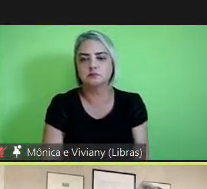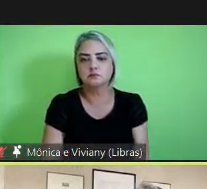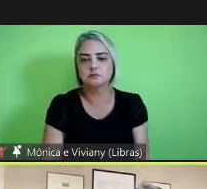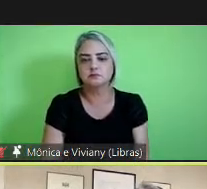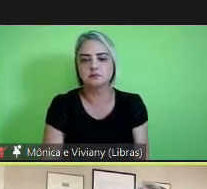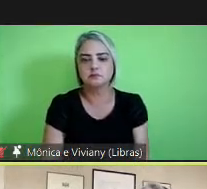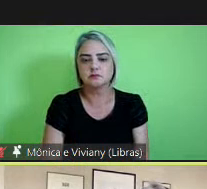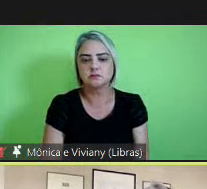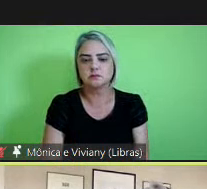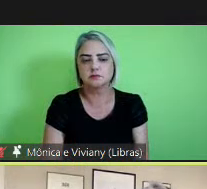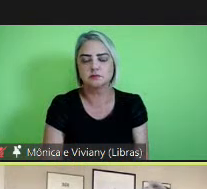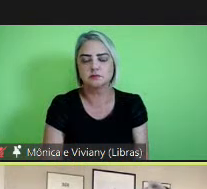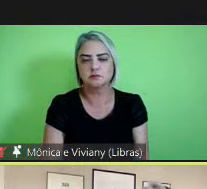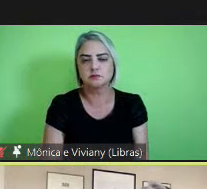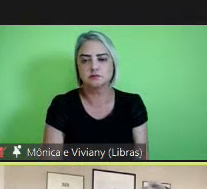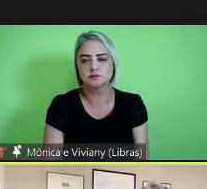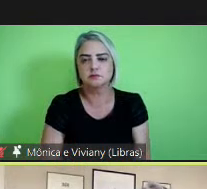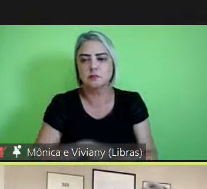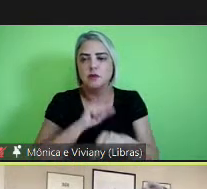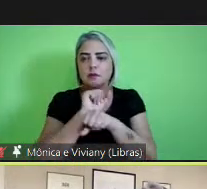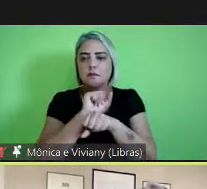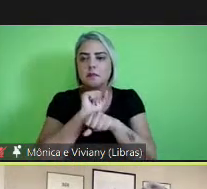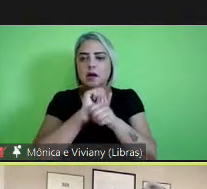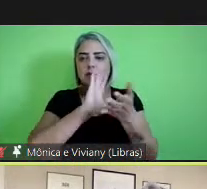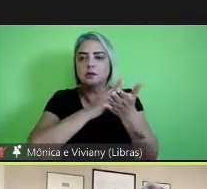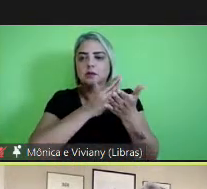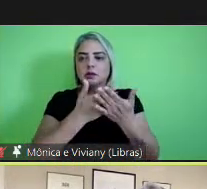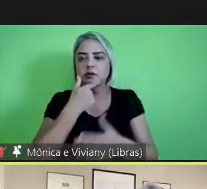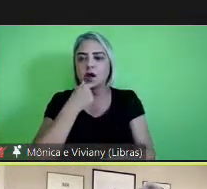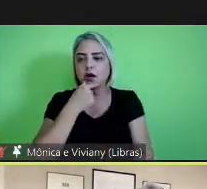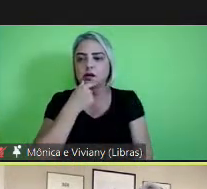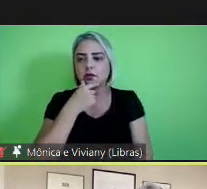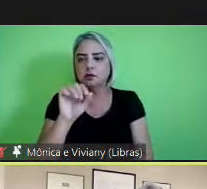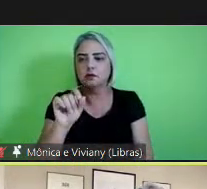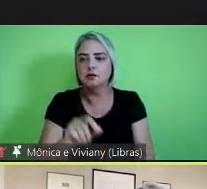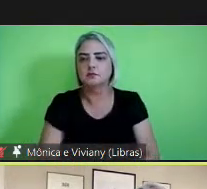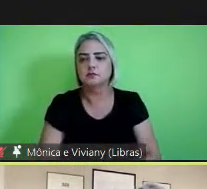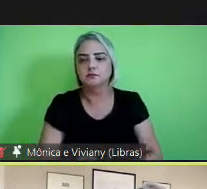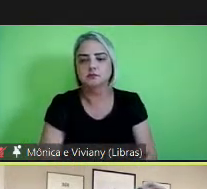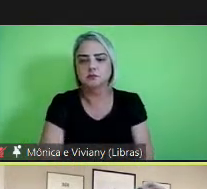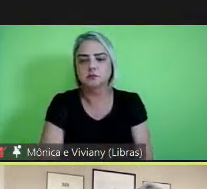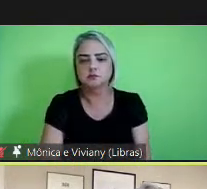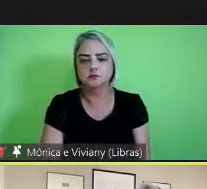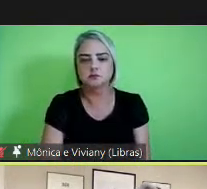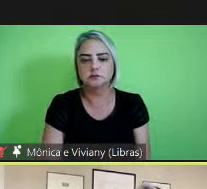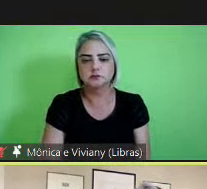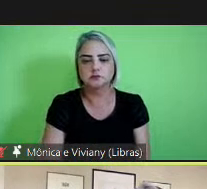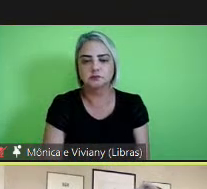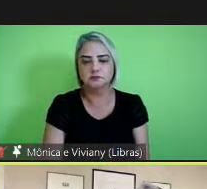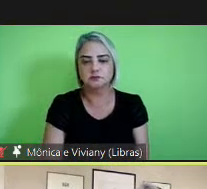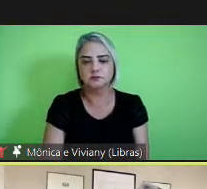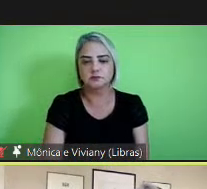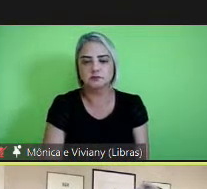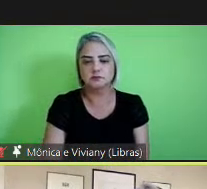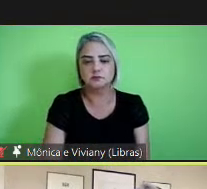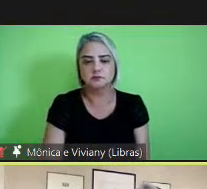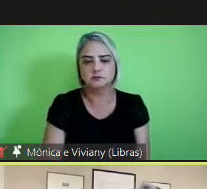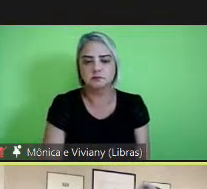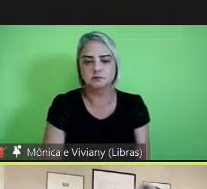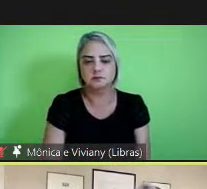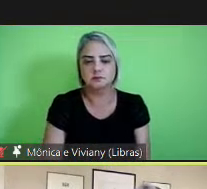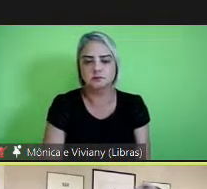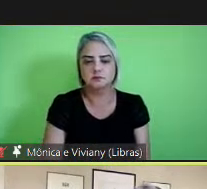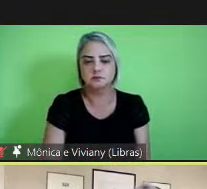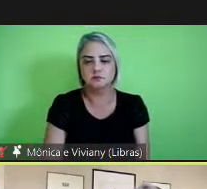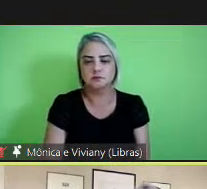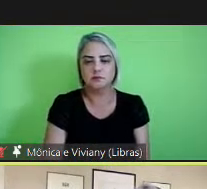study. However, as a standalone tool, it didn't improve weight management in the long term. So clearly there's some more work